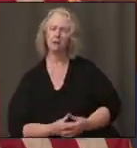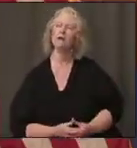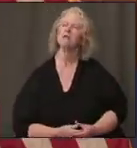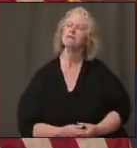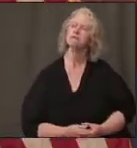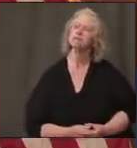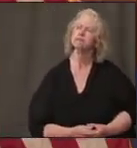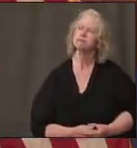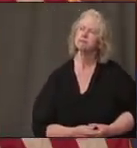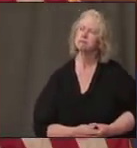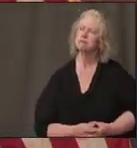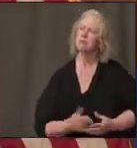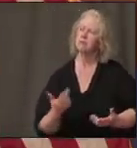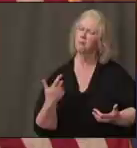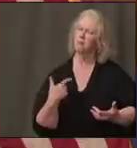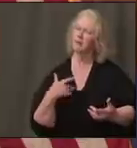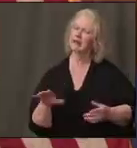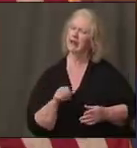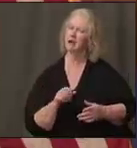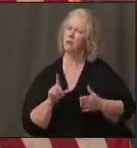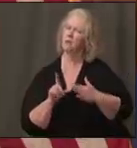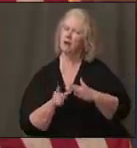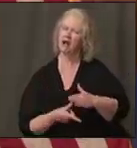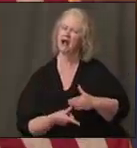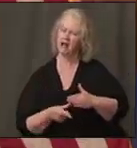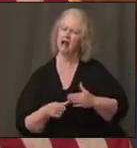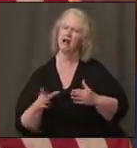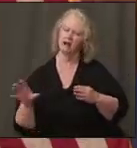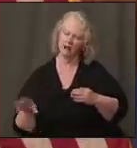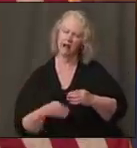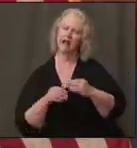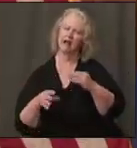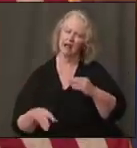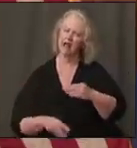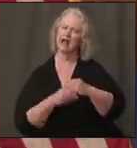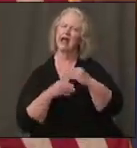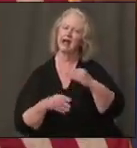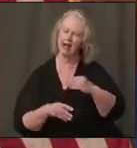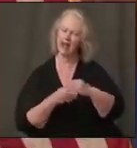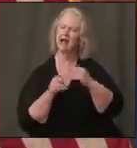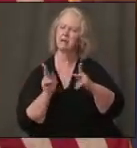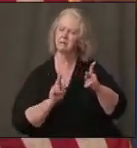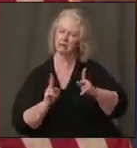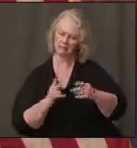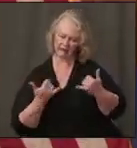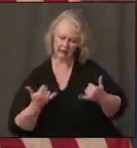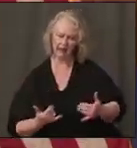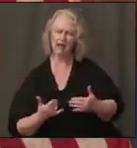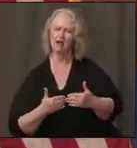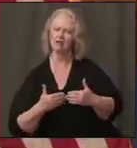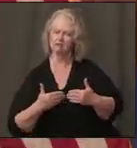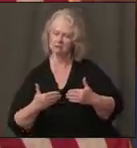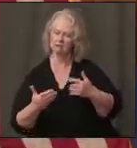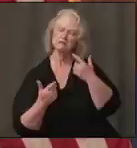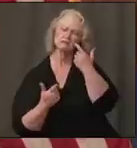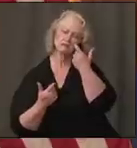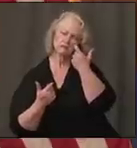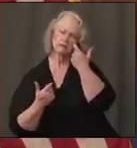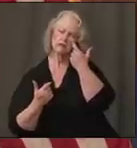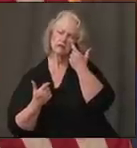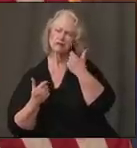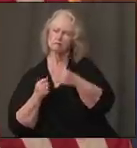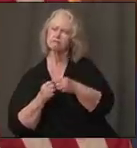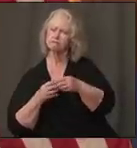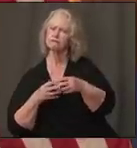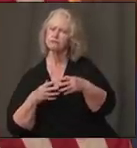be onboarding people for a long time, right? We're going to be bringing on additional health districts. We're going to be bringing on additional surge capacity.